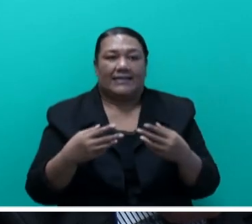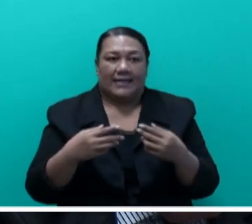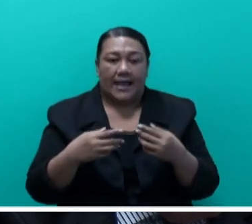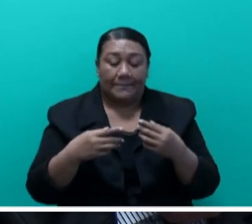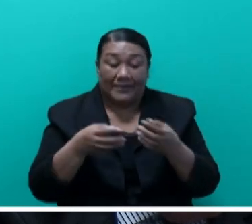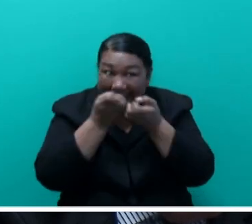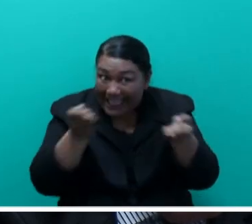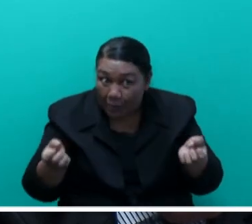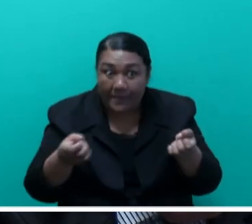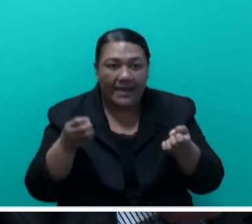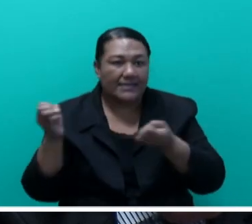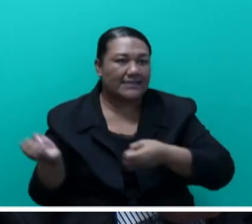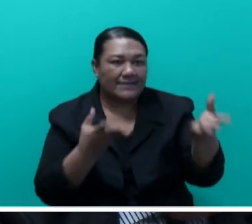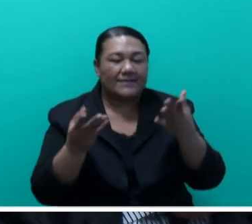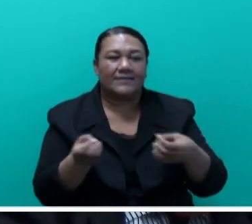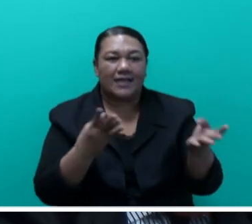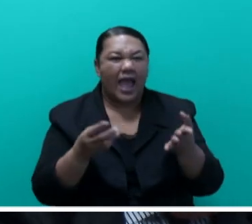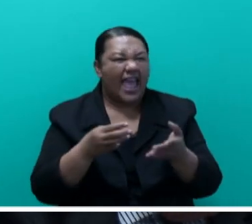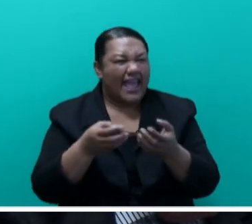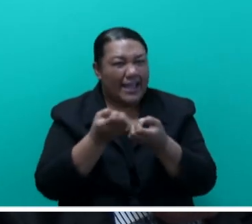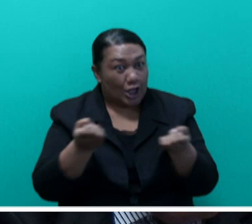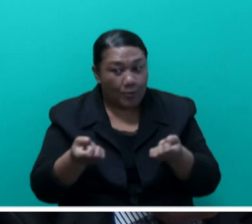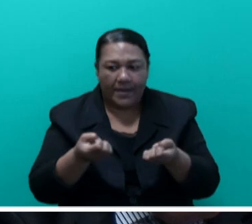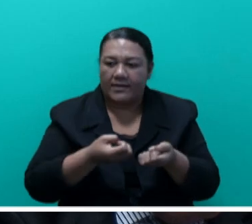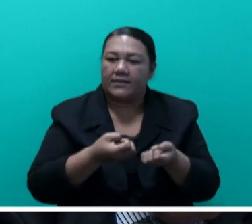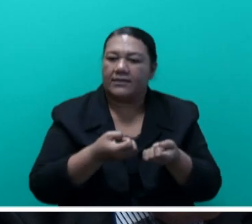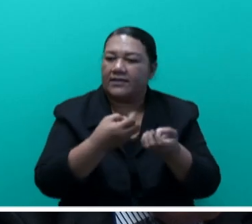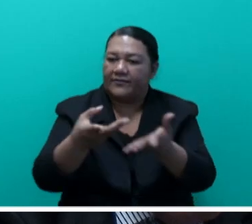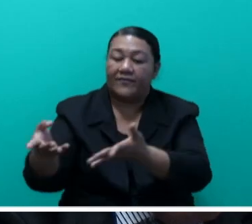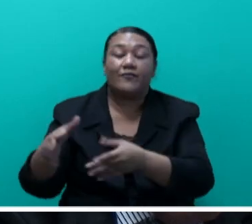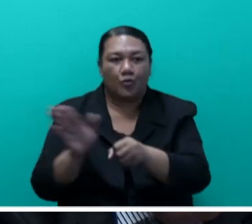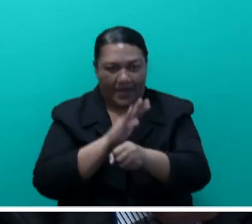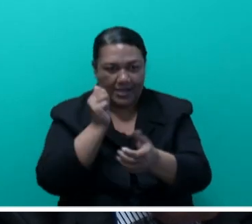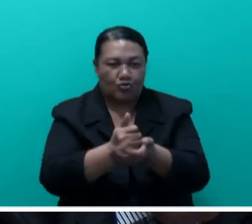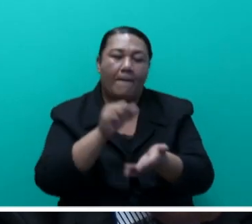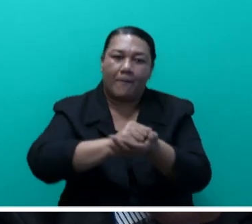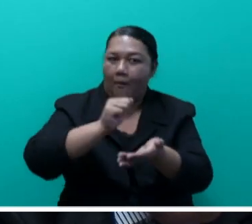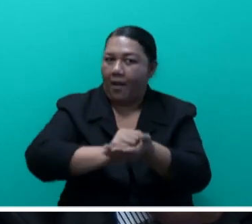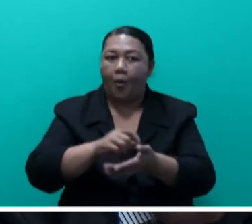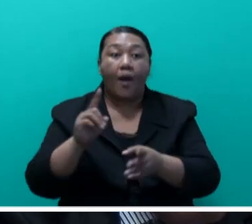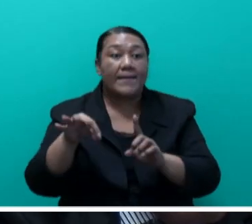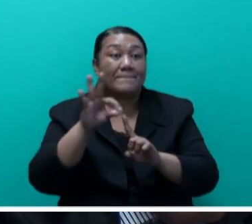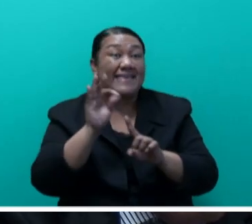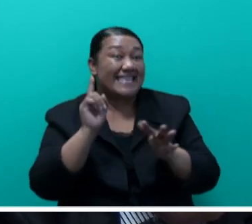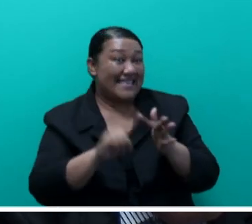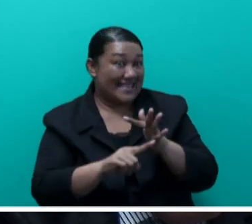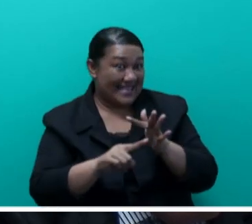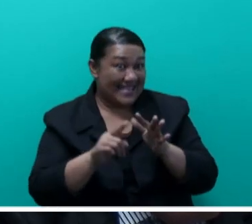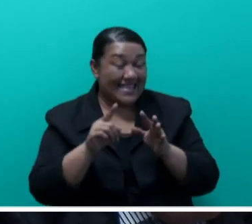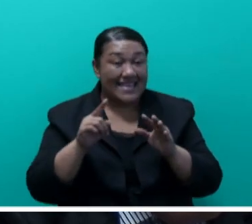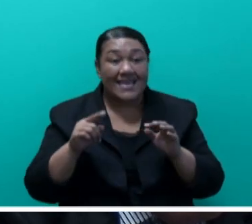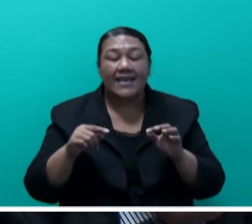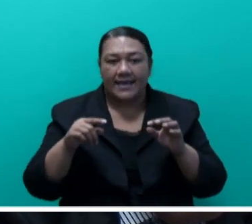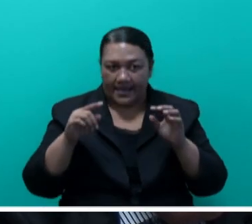trained coaches to deliver quality physical education programs. By doing so, we will create